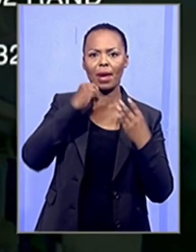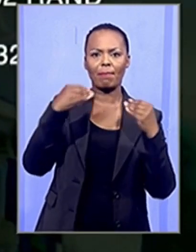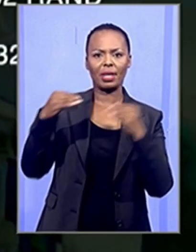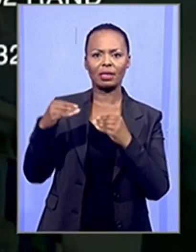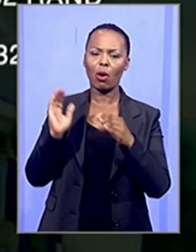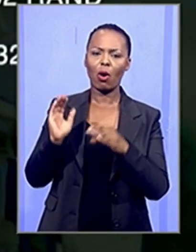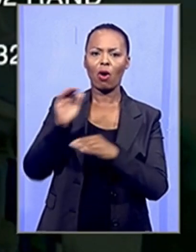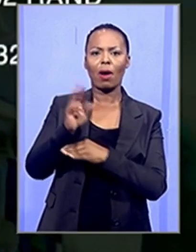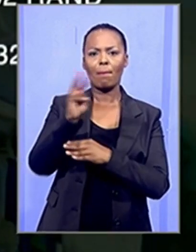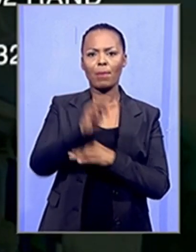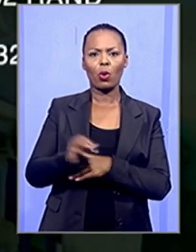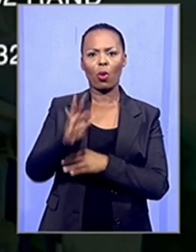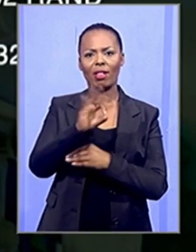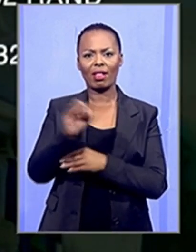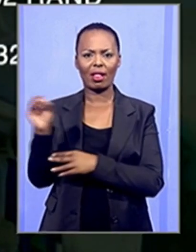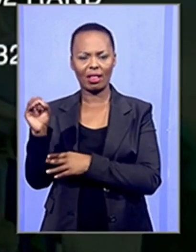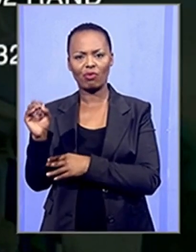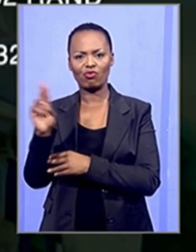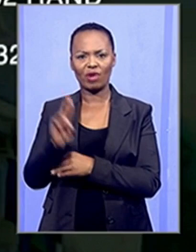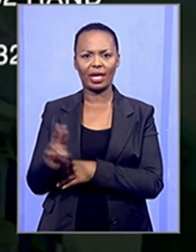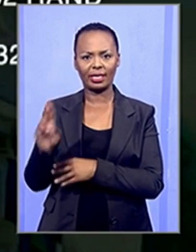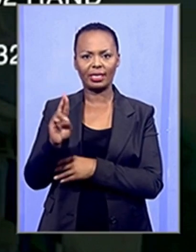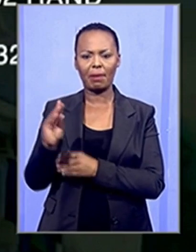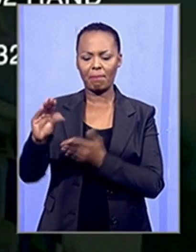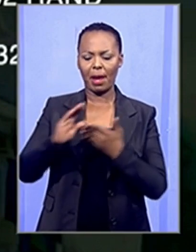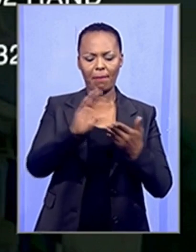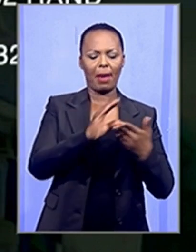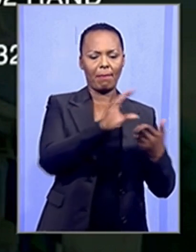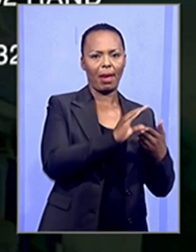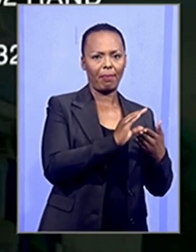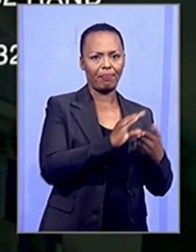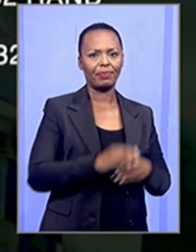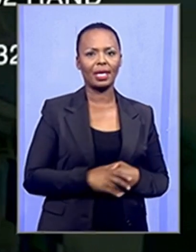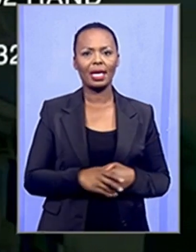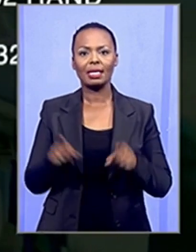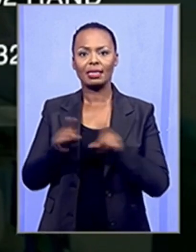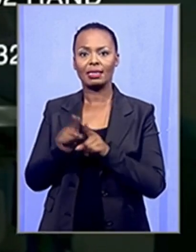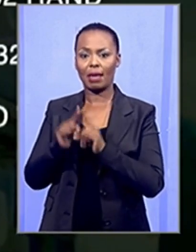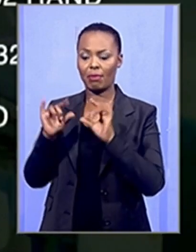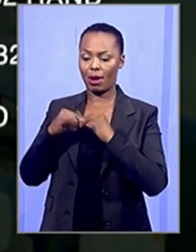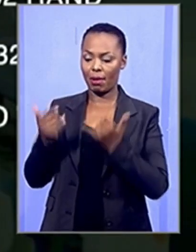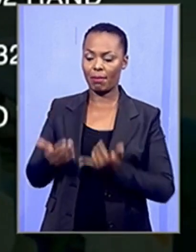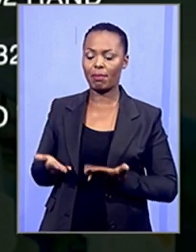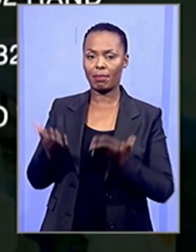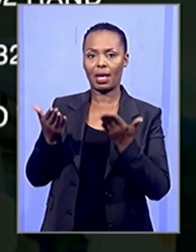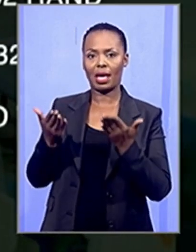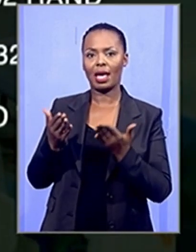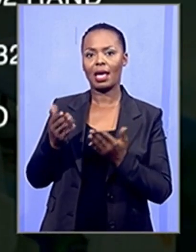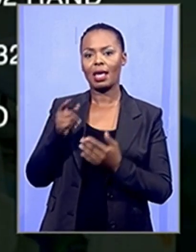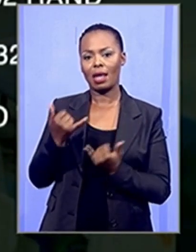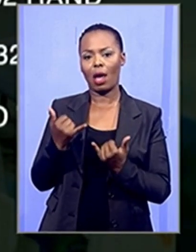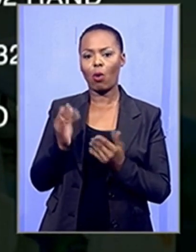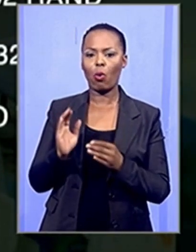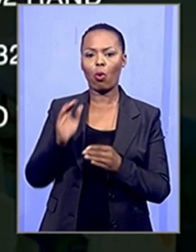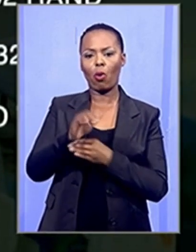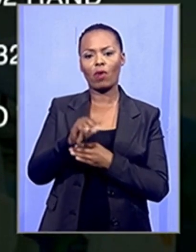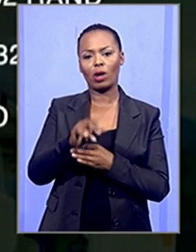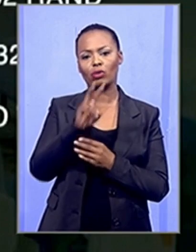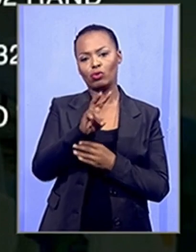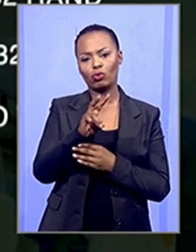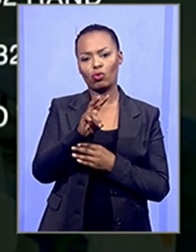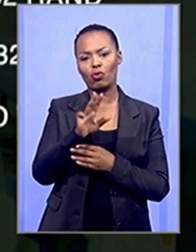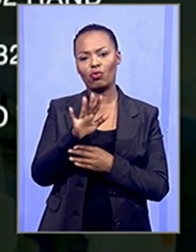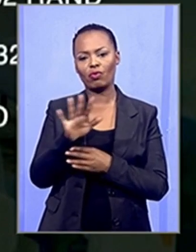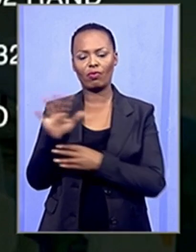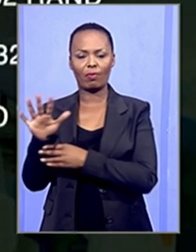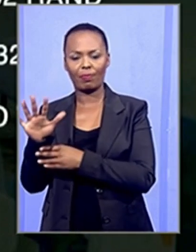feta R300 tsa diranta. Setlamo sa Mazibuko se duetswe dimilione di feta R250,